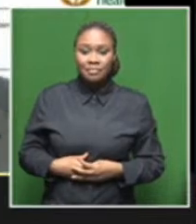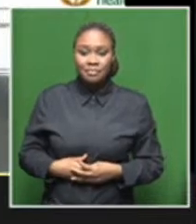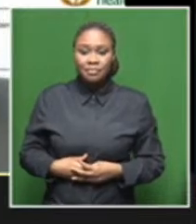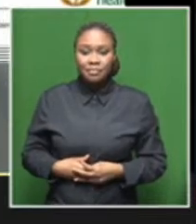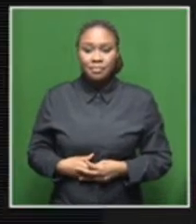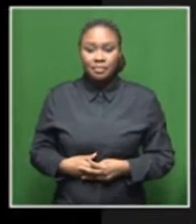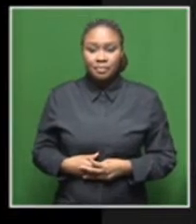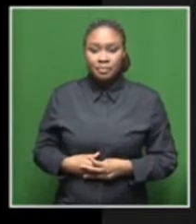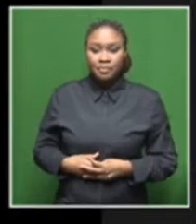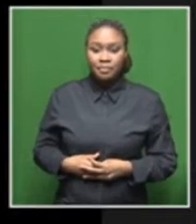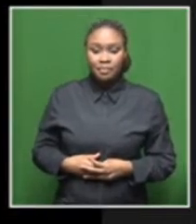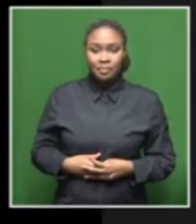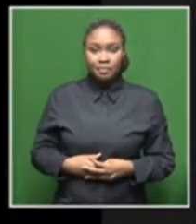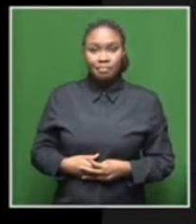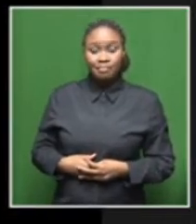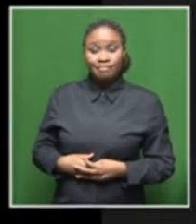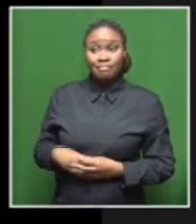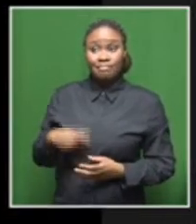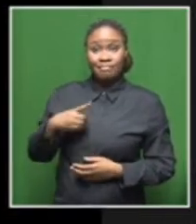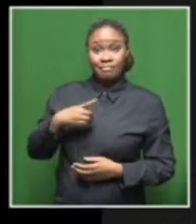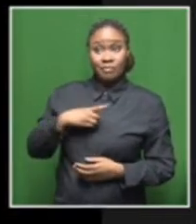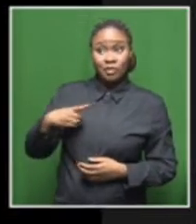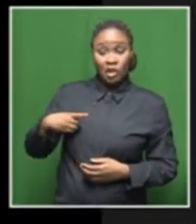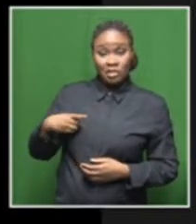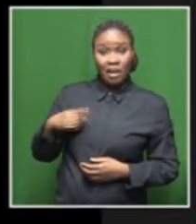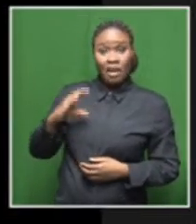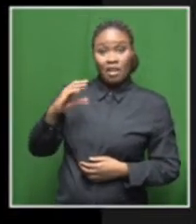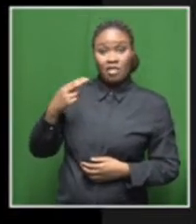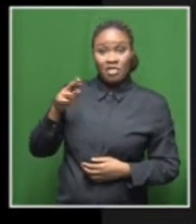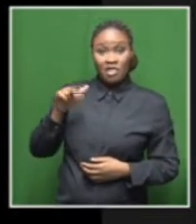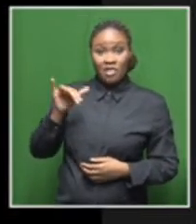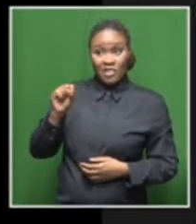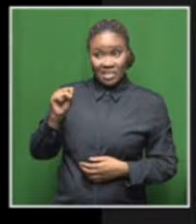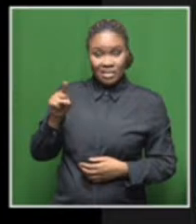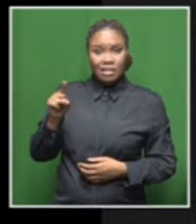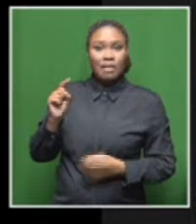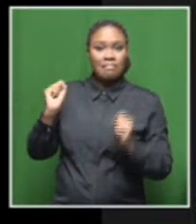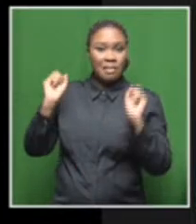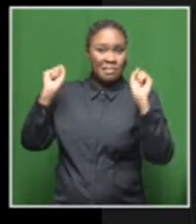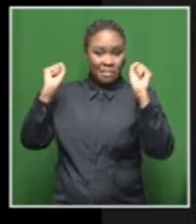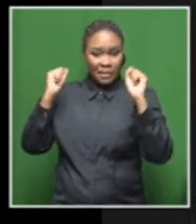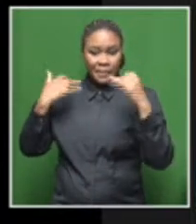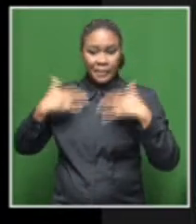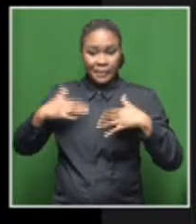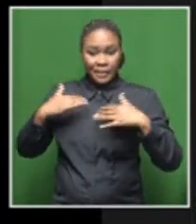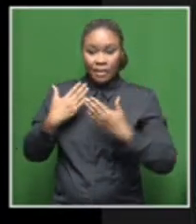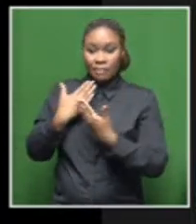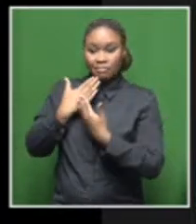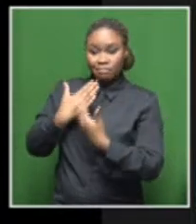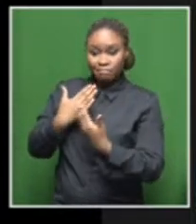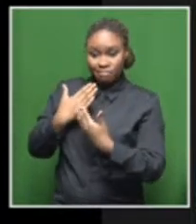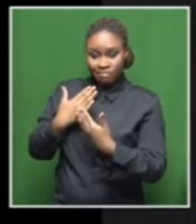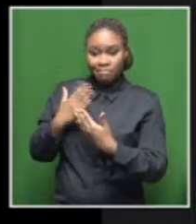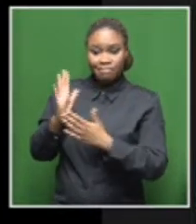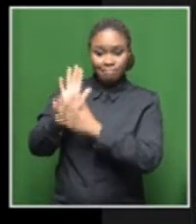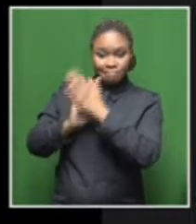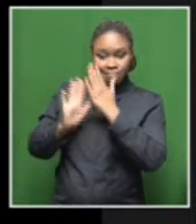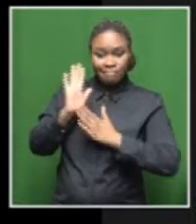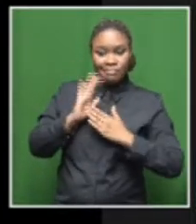Thanks very much, Dr. Nicholas Chris, for that update as far as the vaccination is